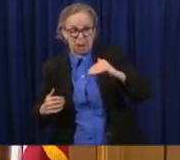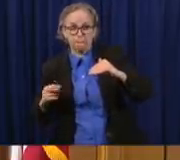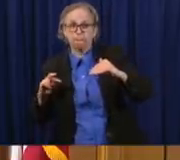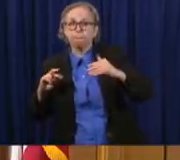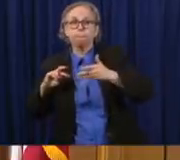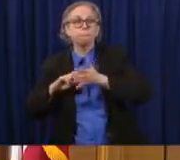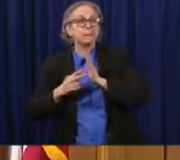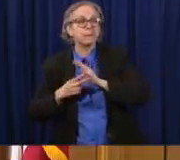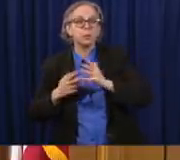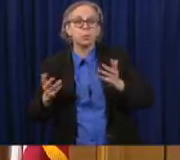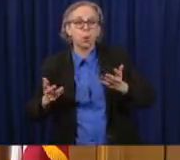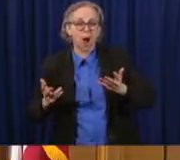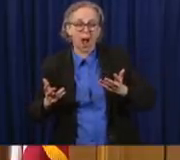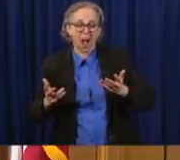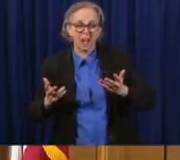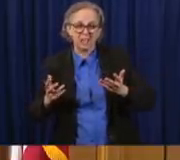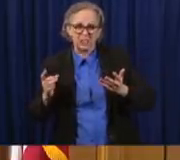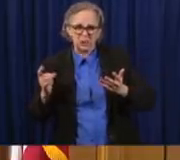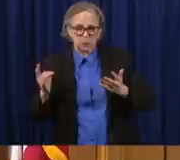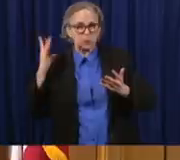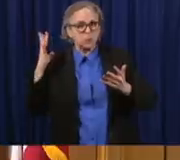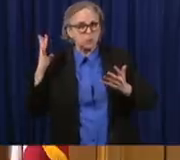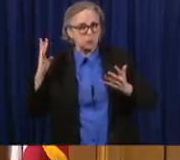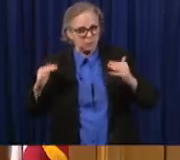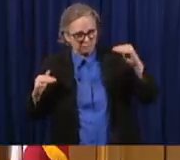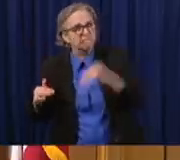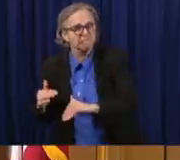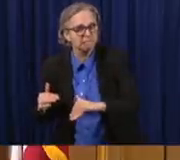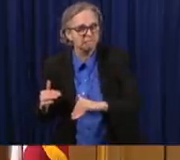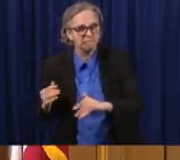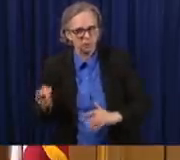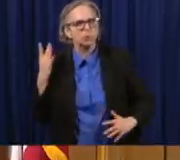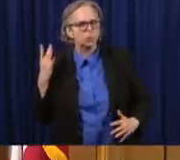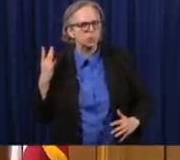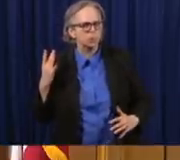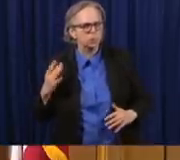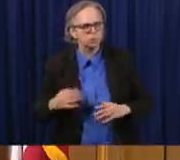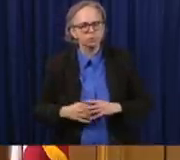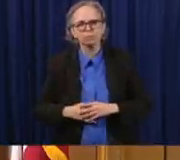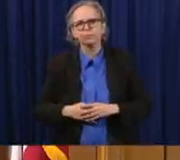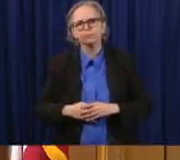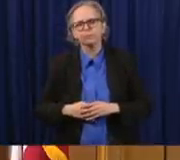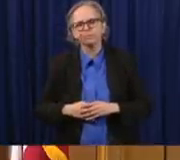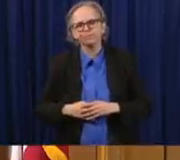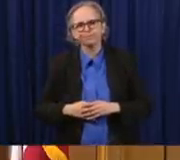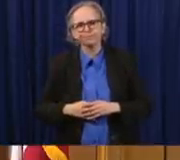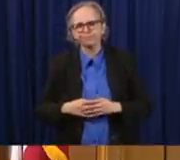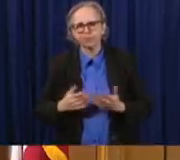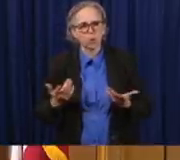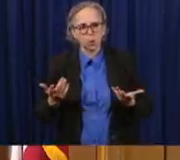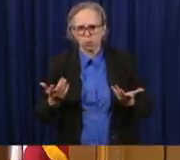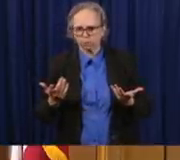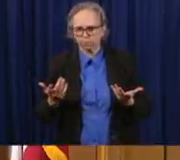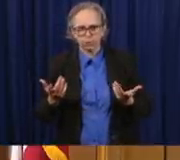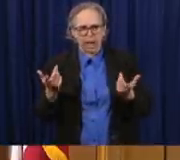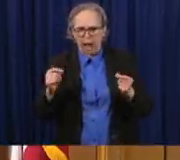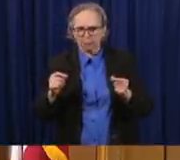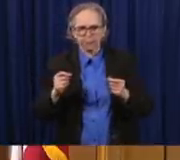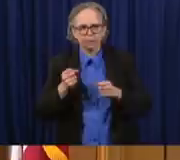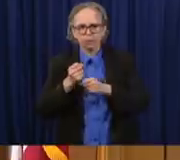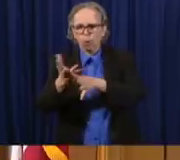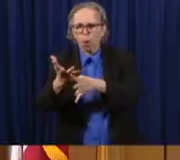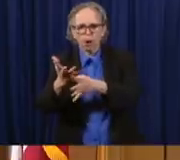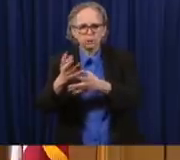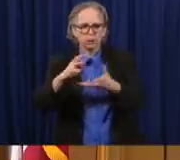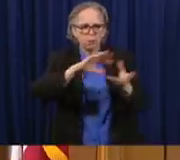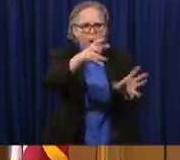significant drop, we know that there are bad consequences. People lose their jobs. And we also